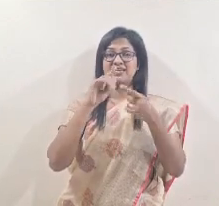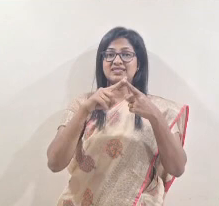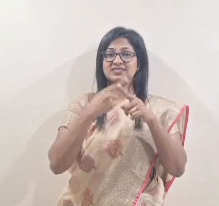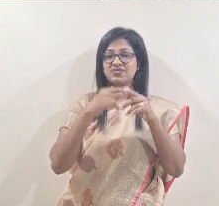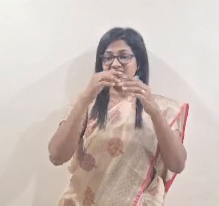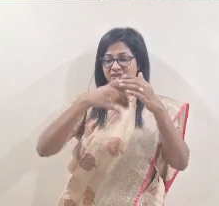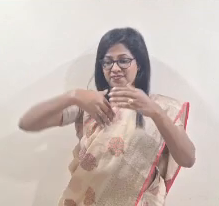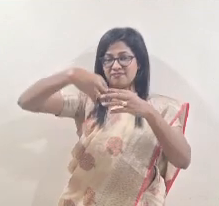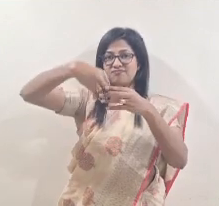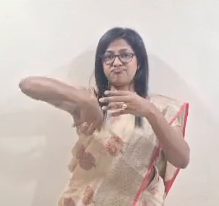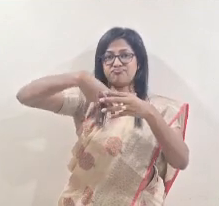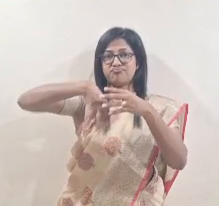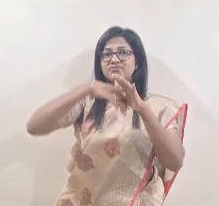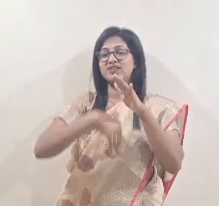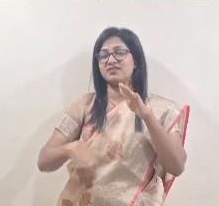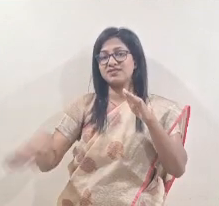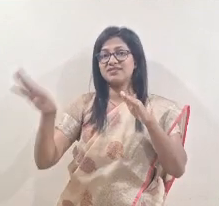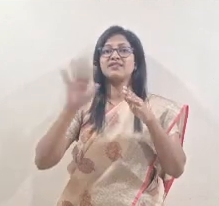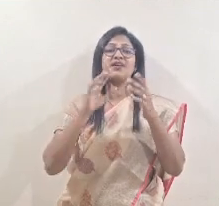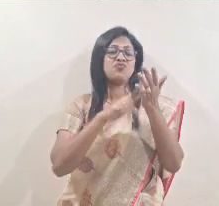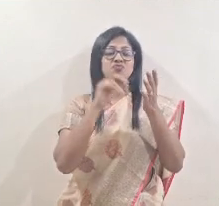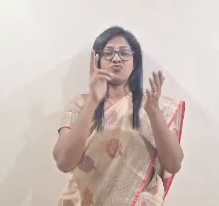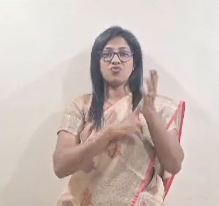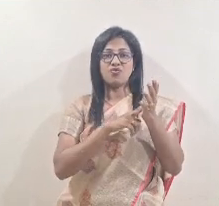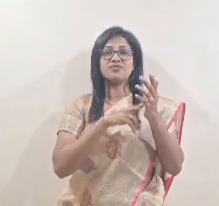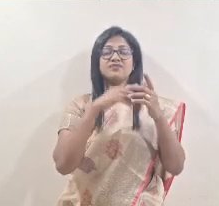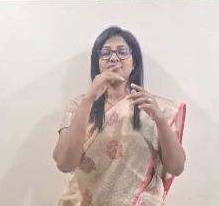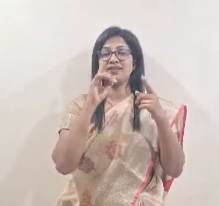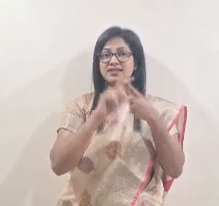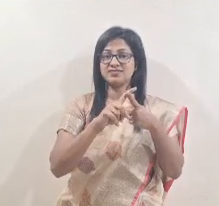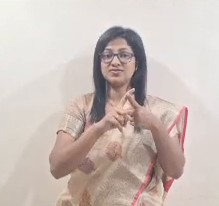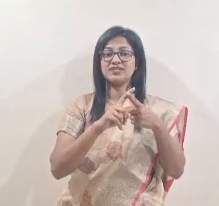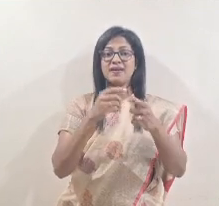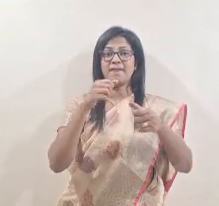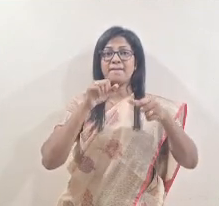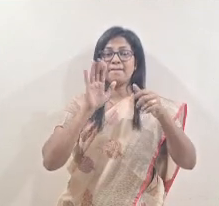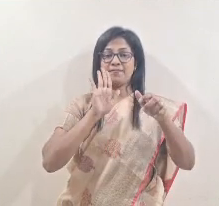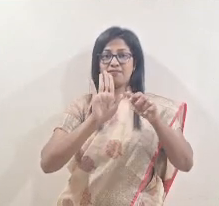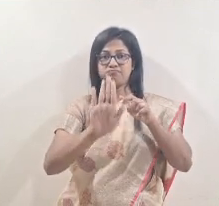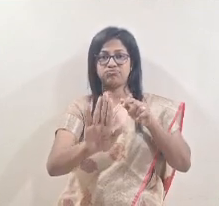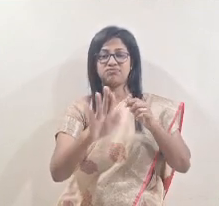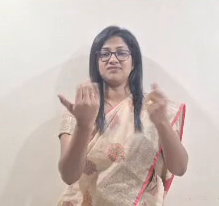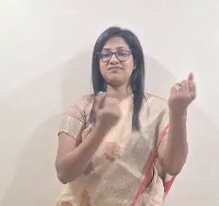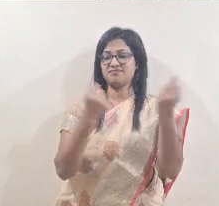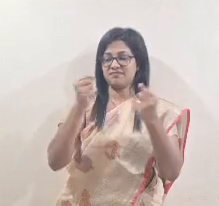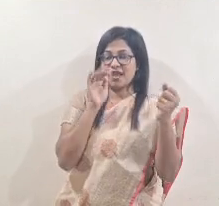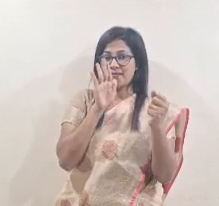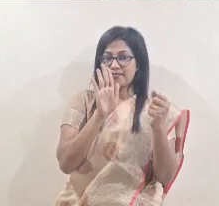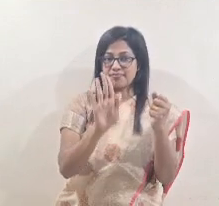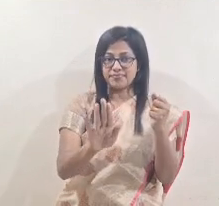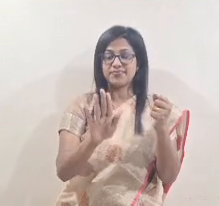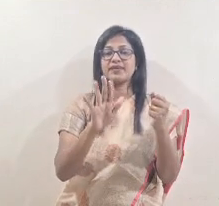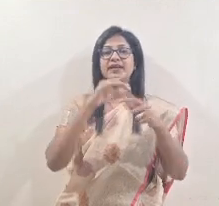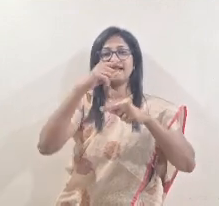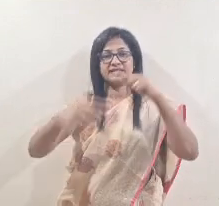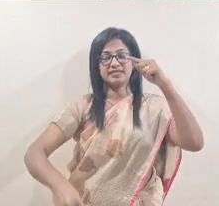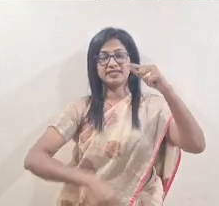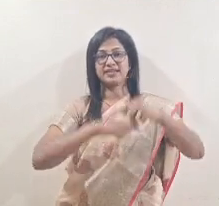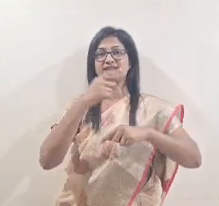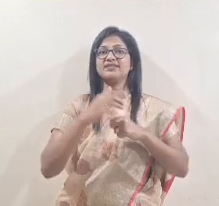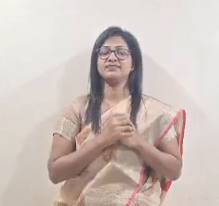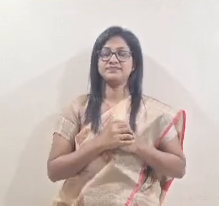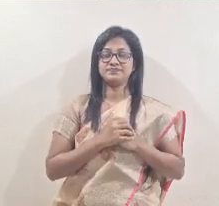tailpipe emissions, and the non-exhaust emissions are basically the brake wear and tire. Brake wear are the